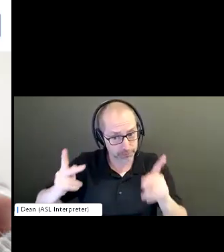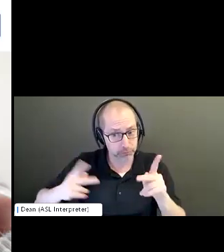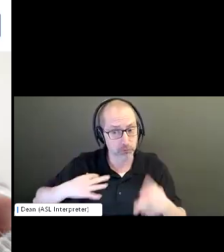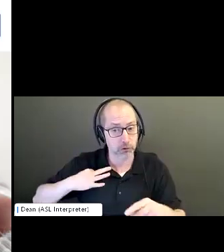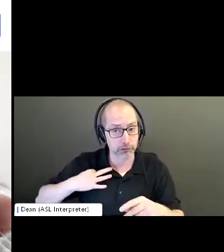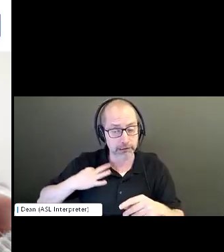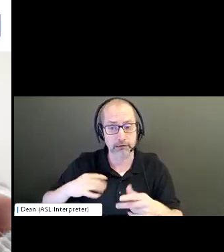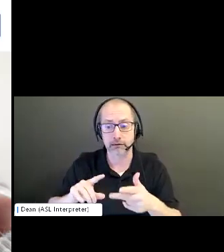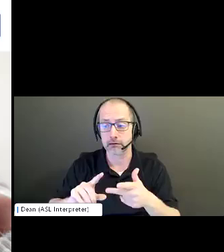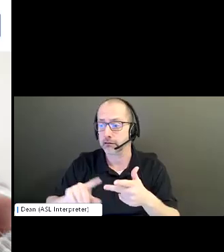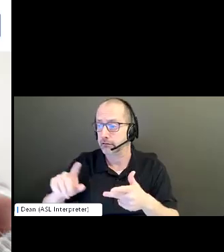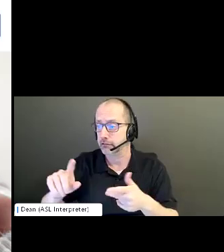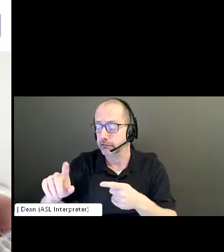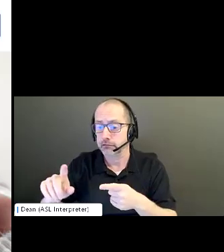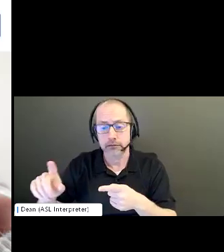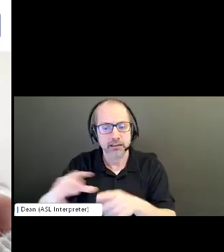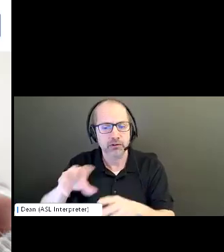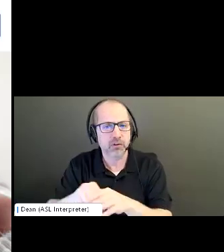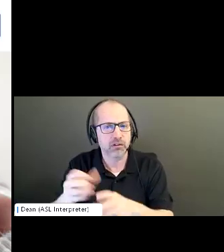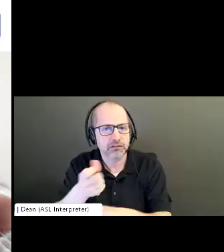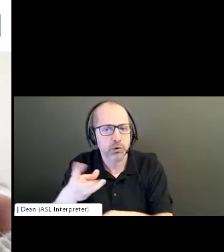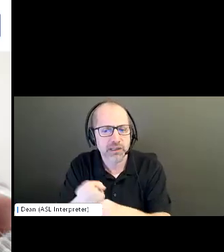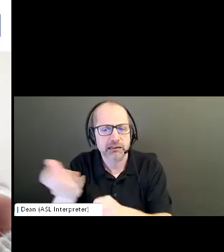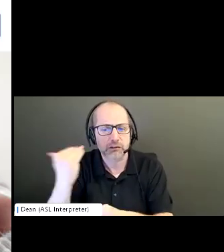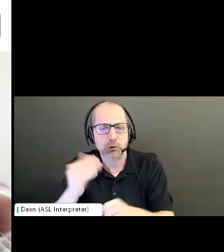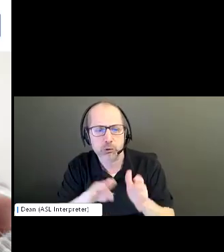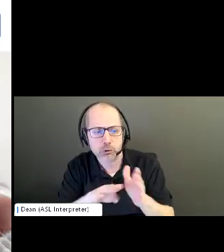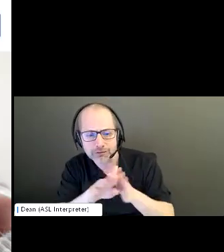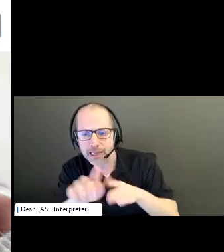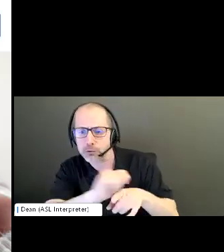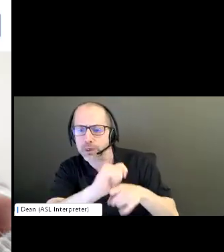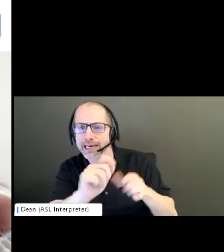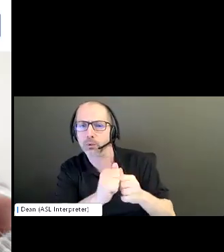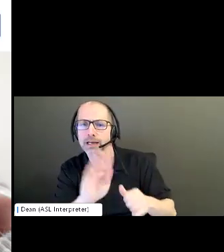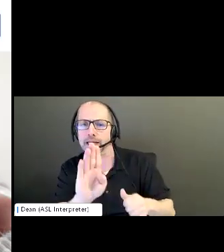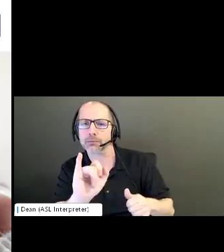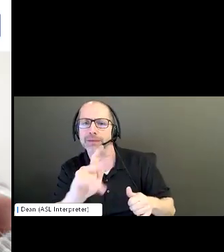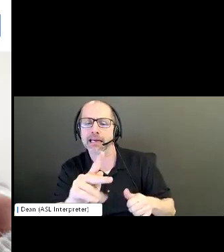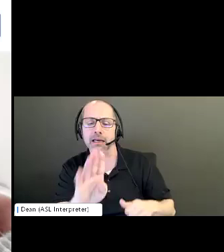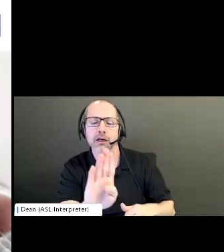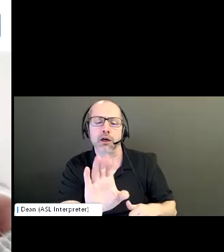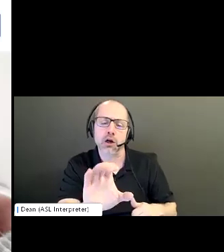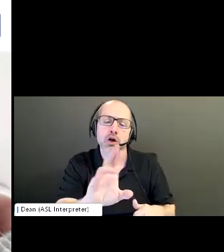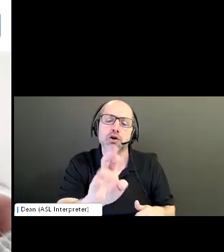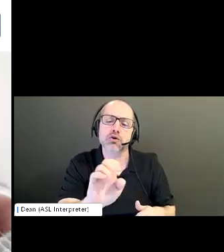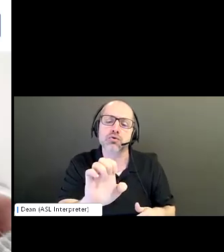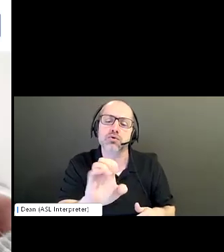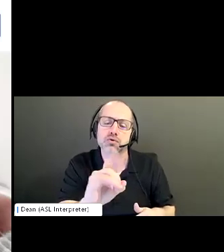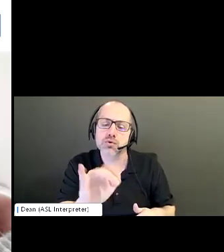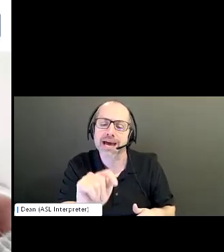also involved a few years ago in developing training with the credit union and to train bankers